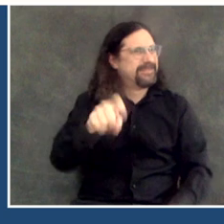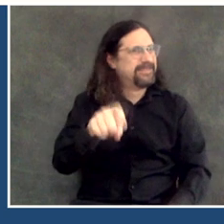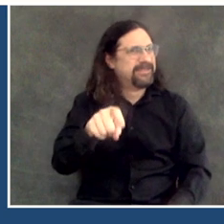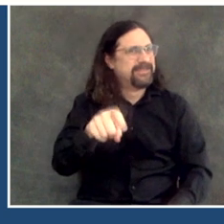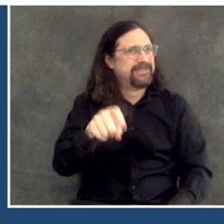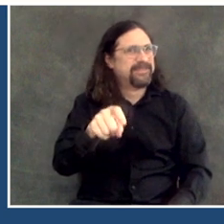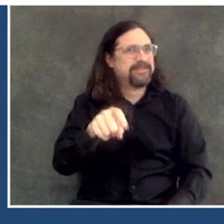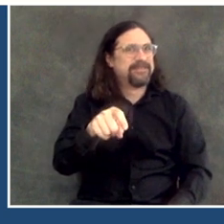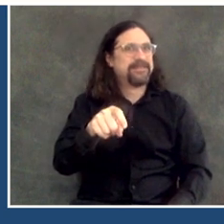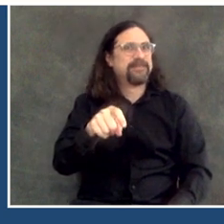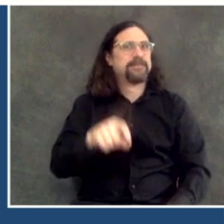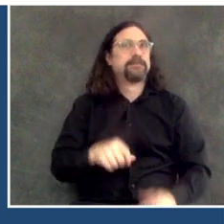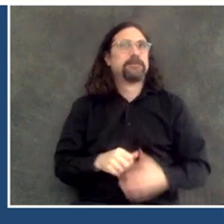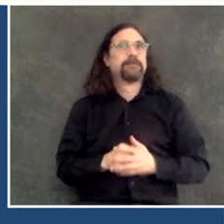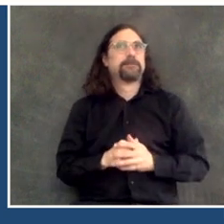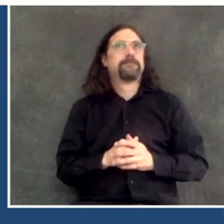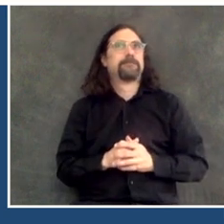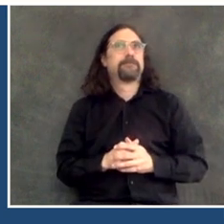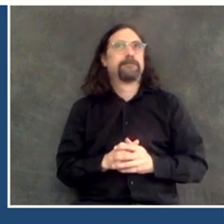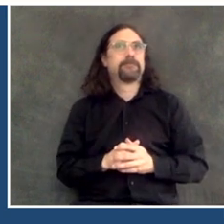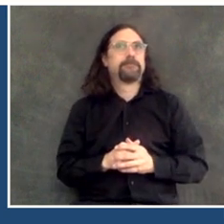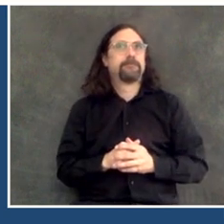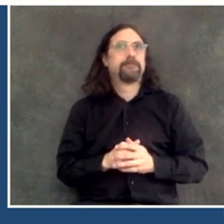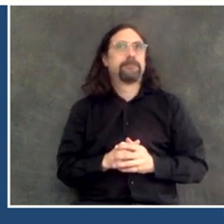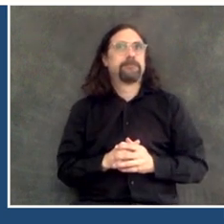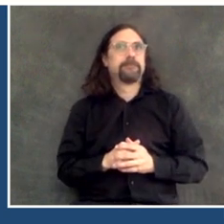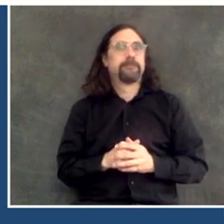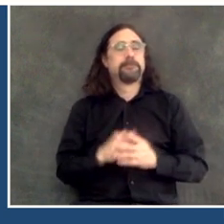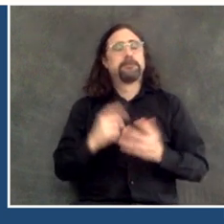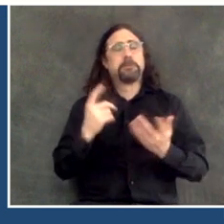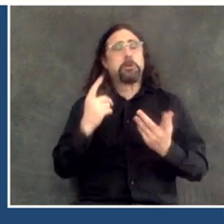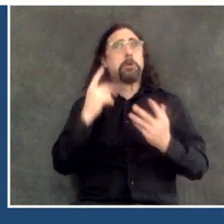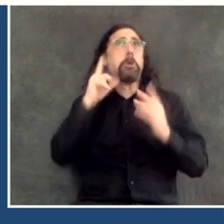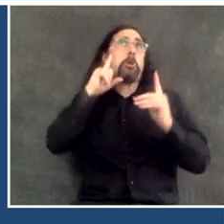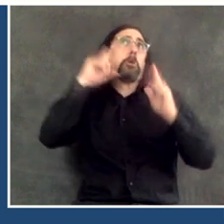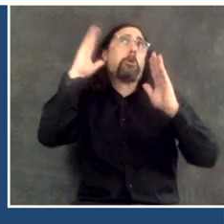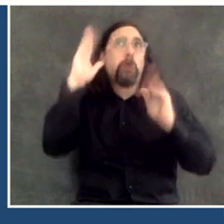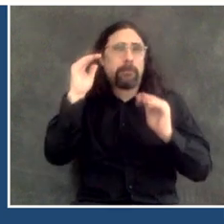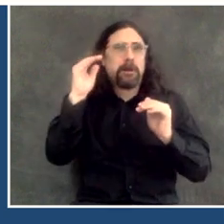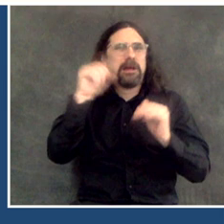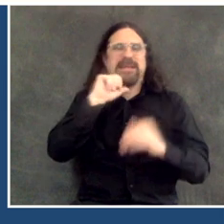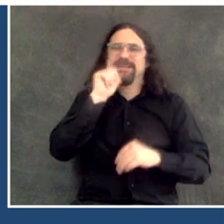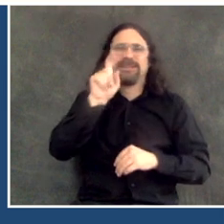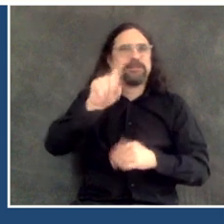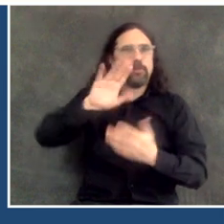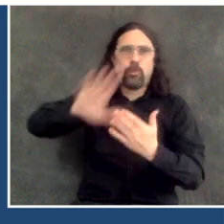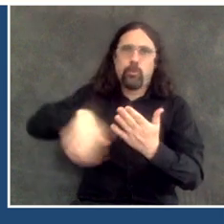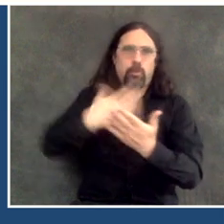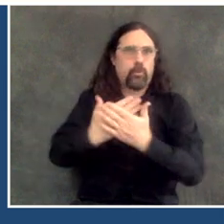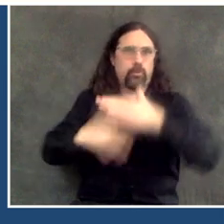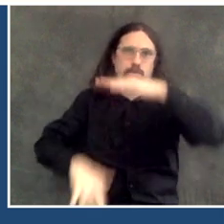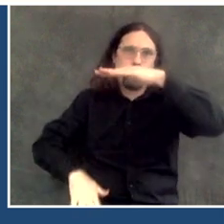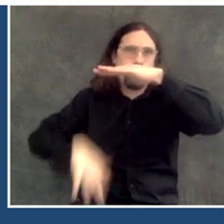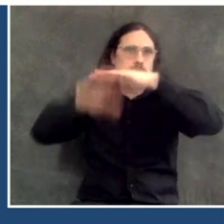But we have to plan on the very toughest assumptions.